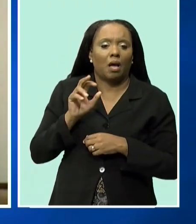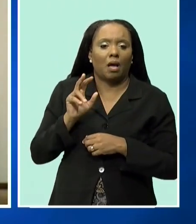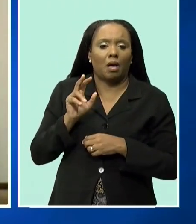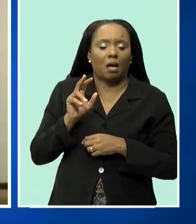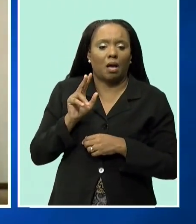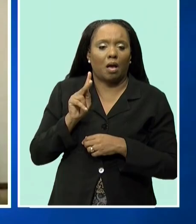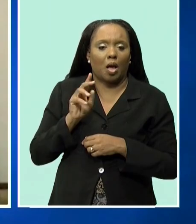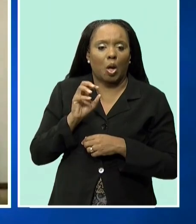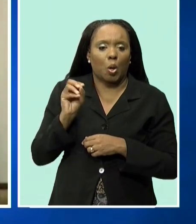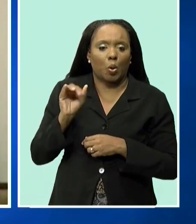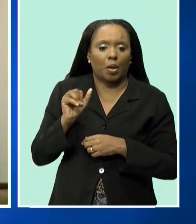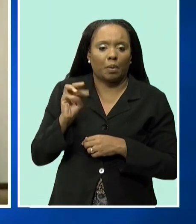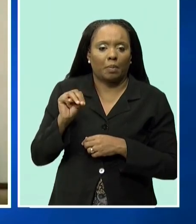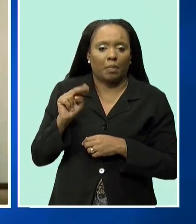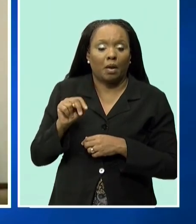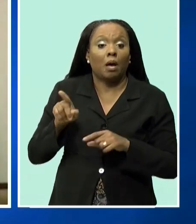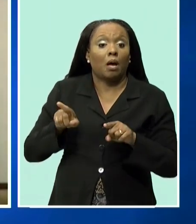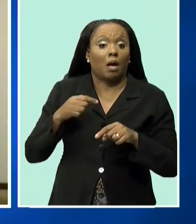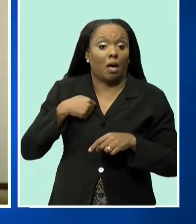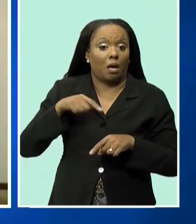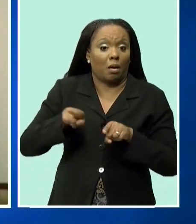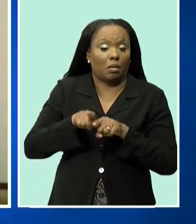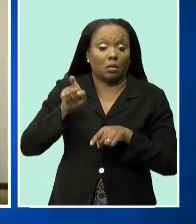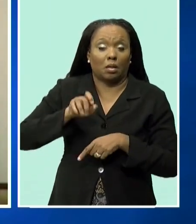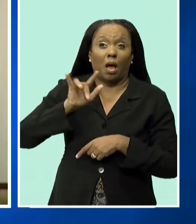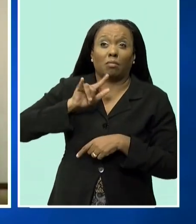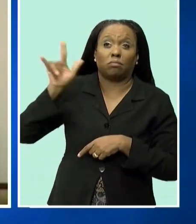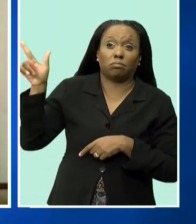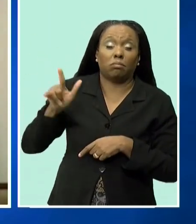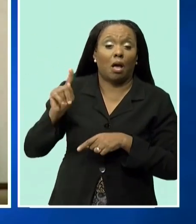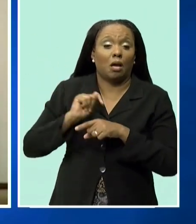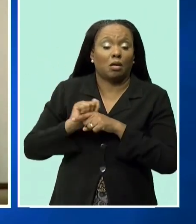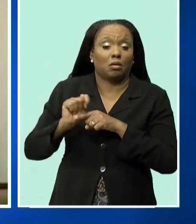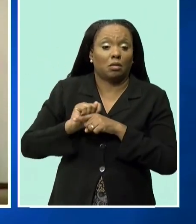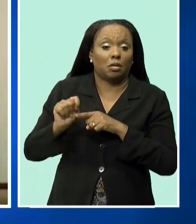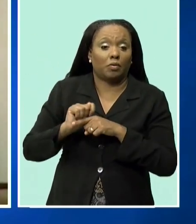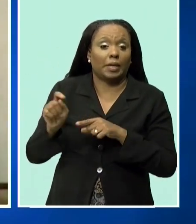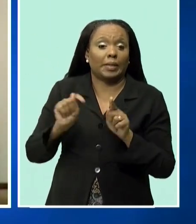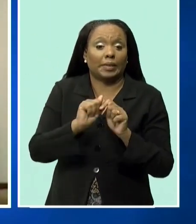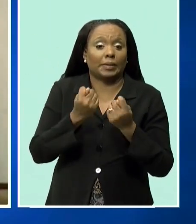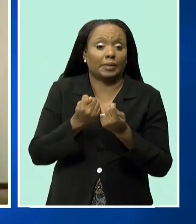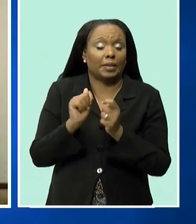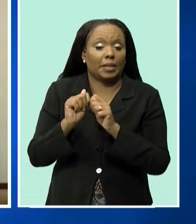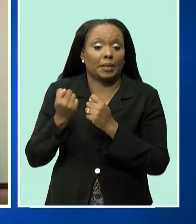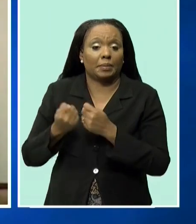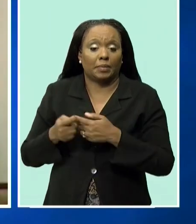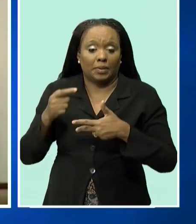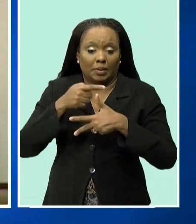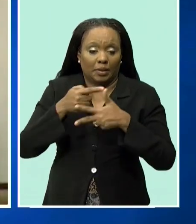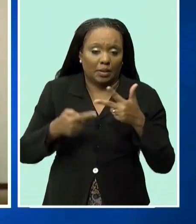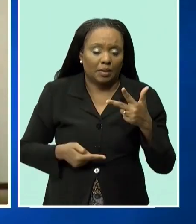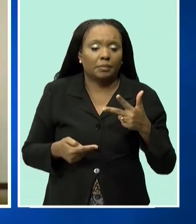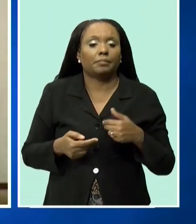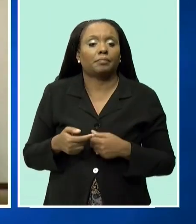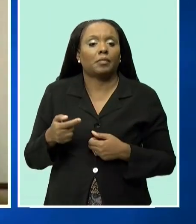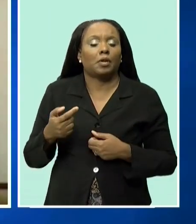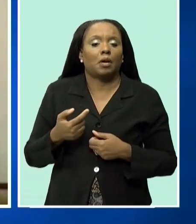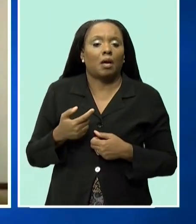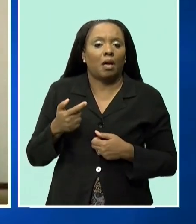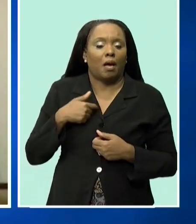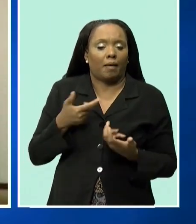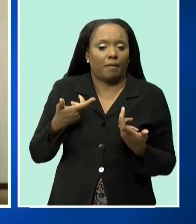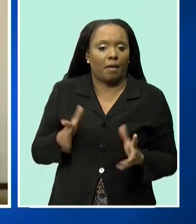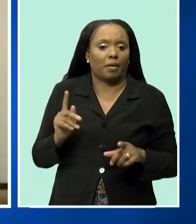the islands and do some training for them with their teams there. I've done some training in Guyana with